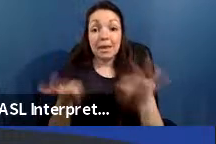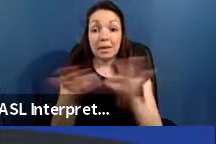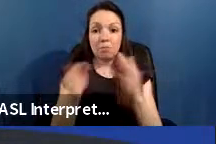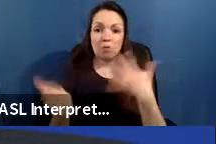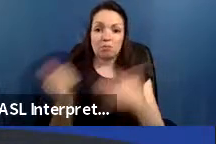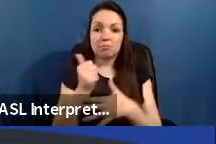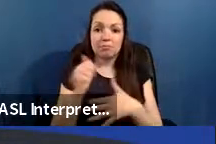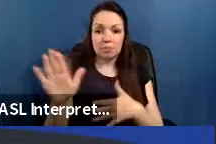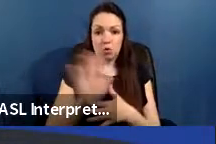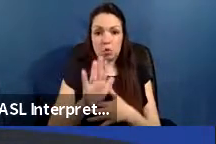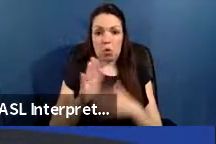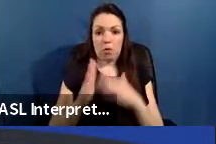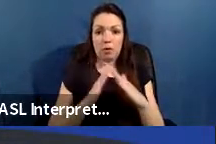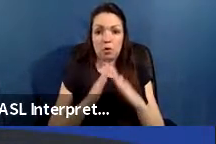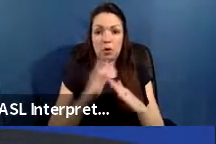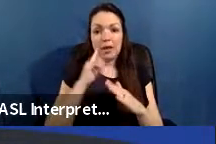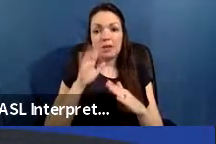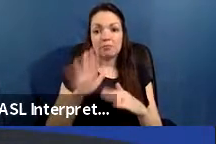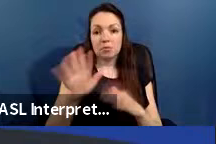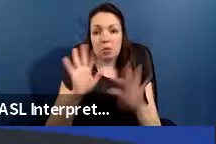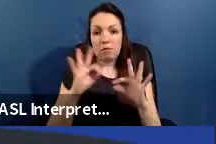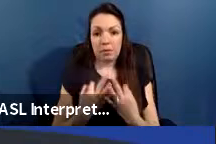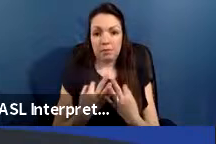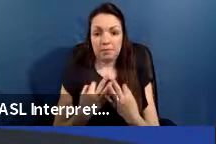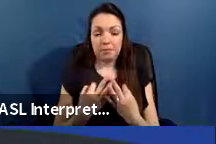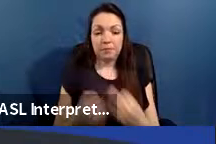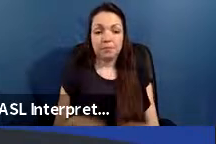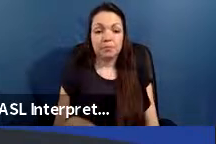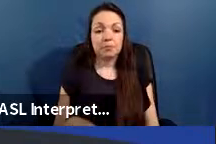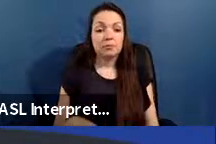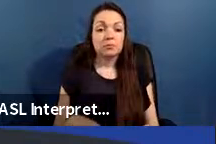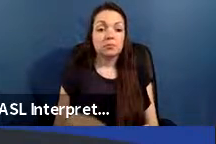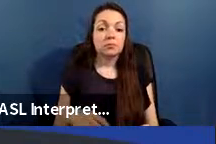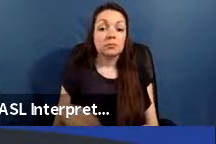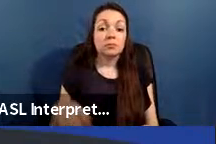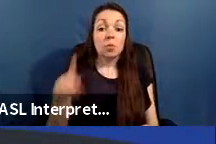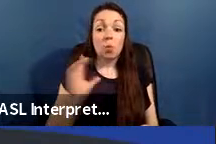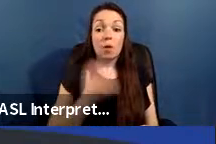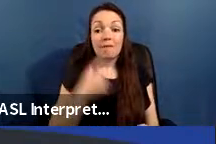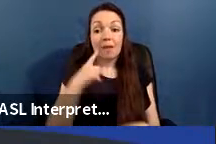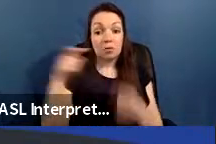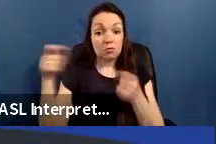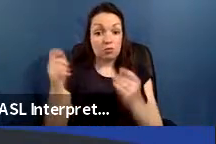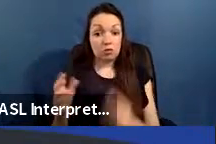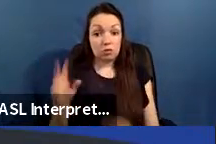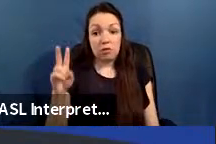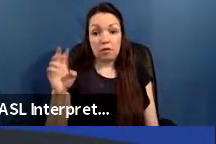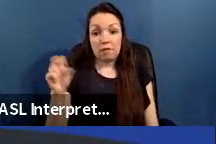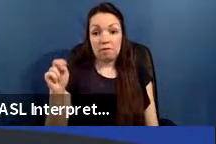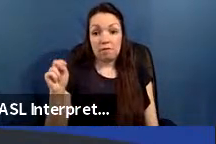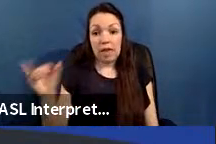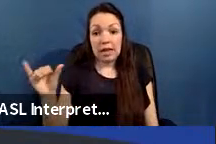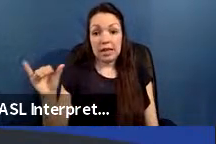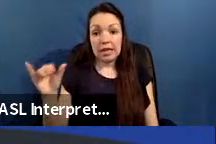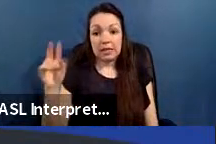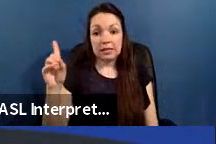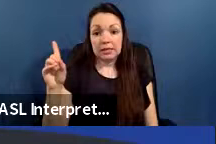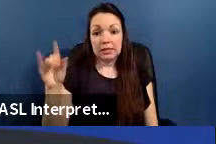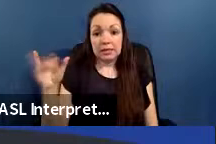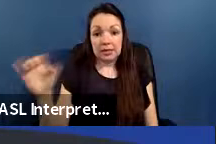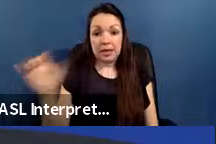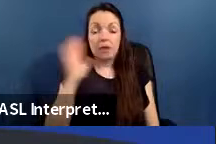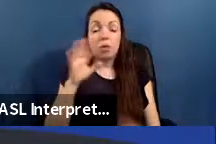your community. Now, at some point, one of our directors, Vinny Dye, is going to describe to you the areas or the important areas for